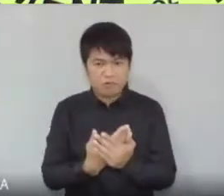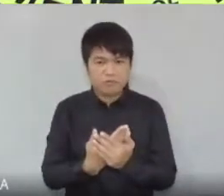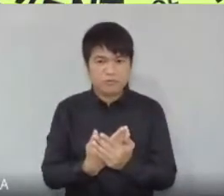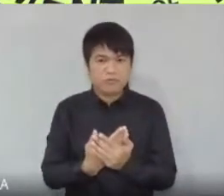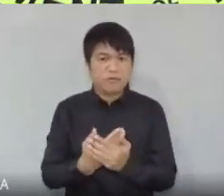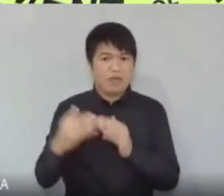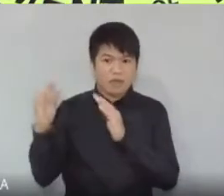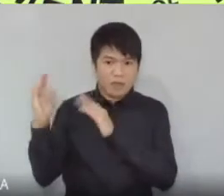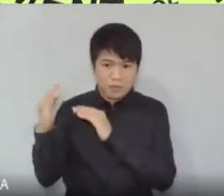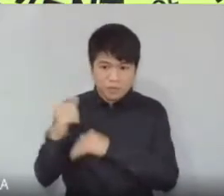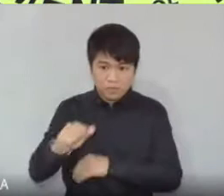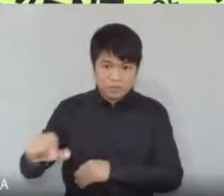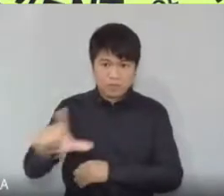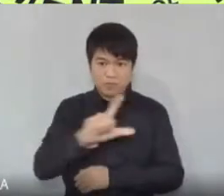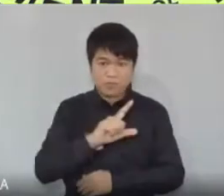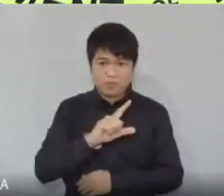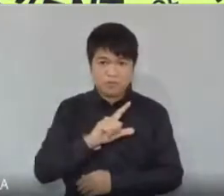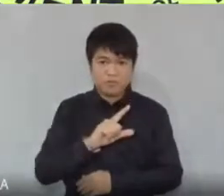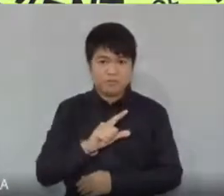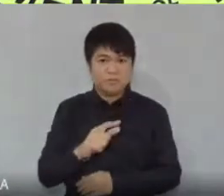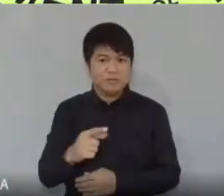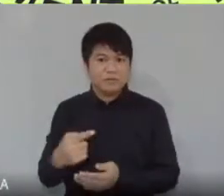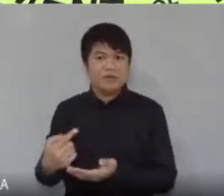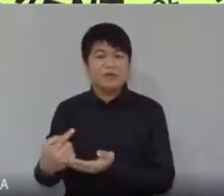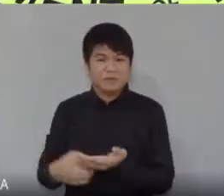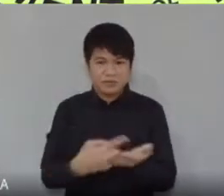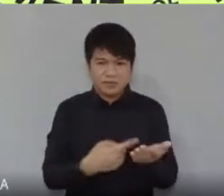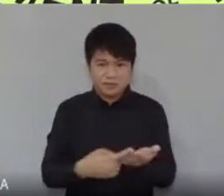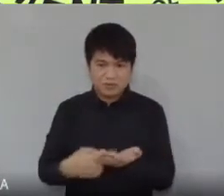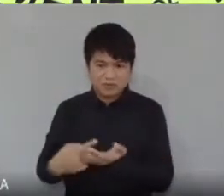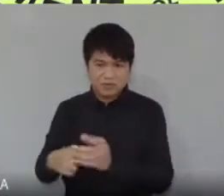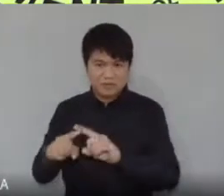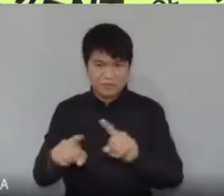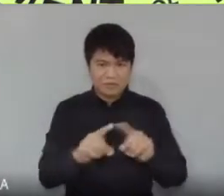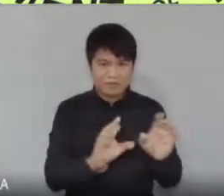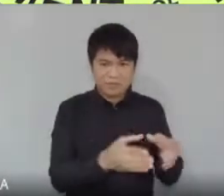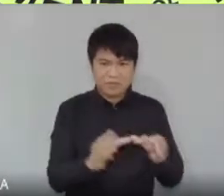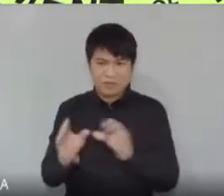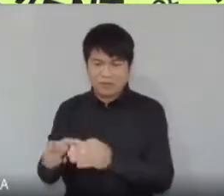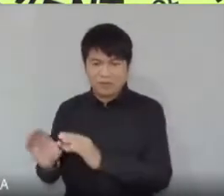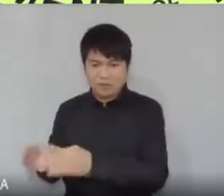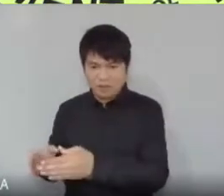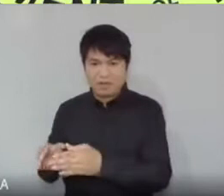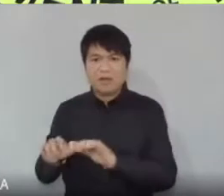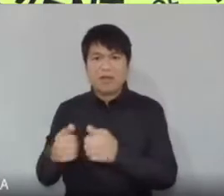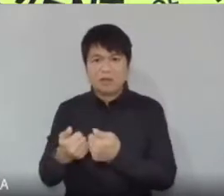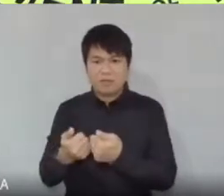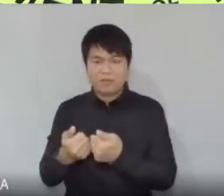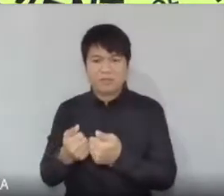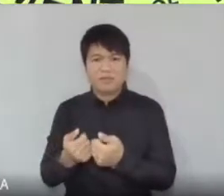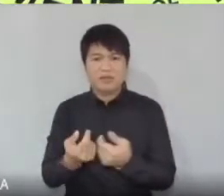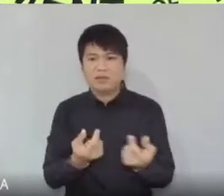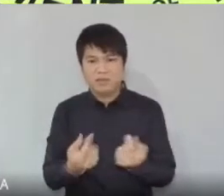the healthcare needs of our communities and assists us, our healthcare providers, in the performance of